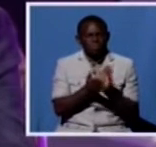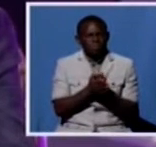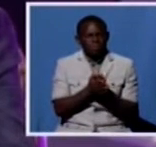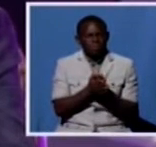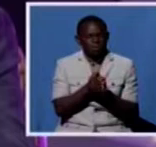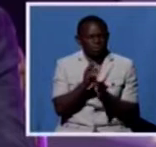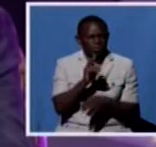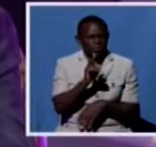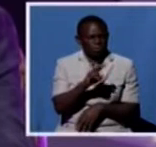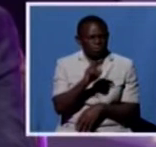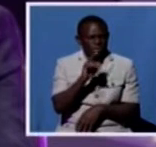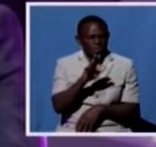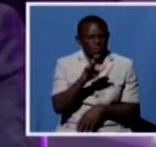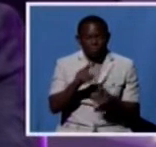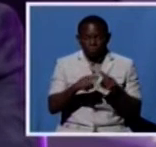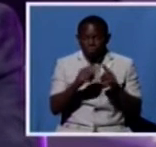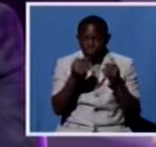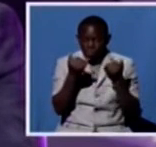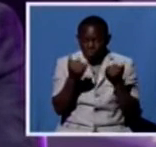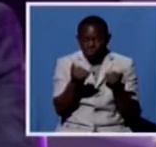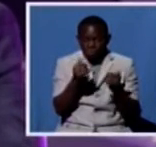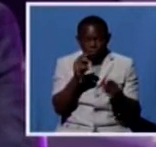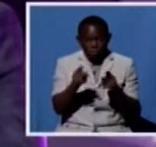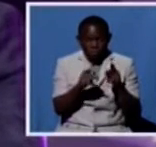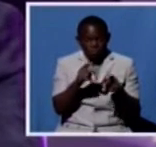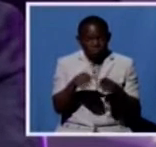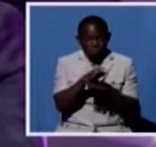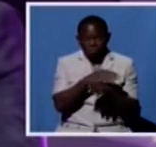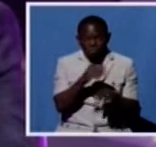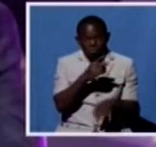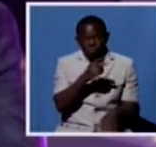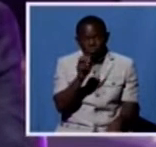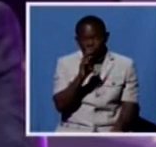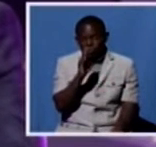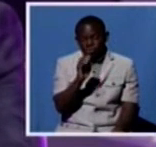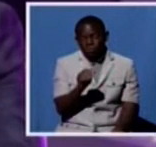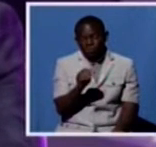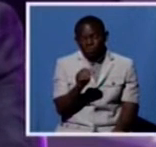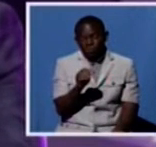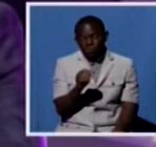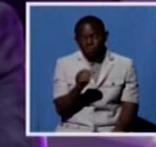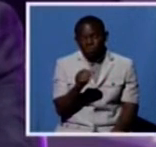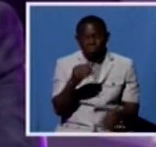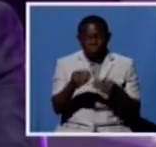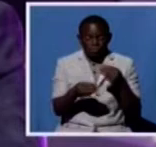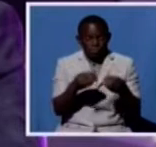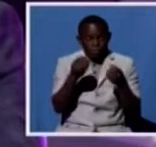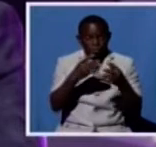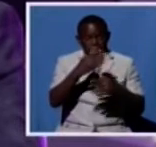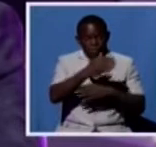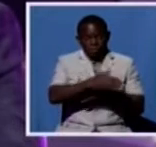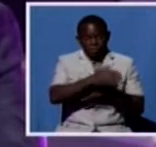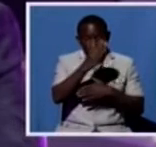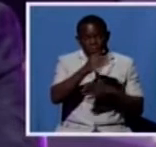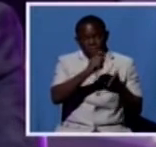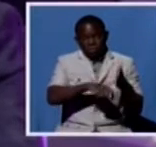than 240 right now. So with the more toll stations we are opening, we obviously bring in more people. But